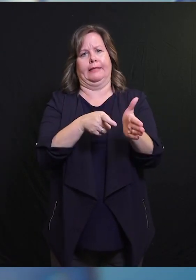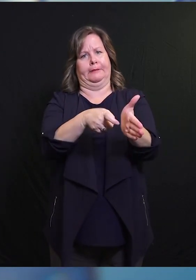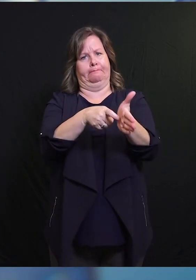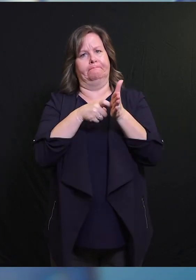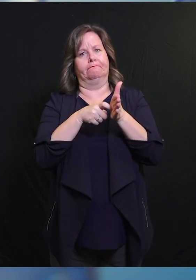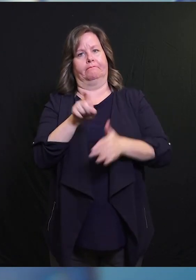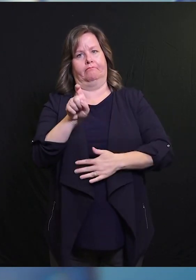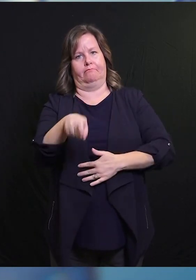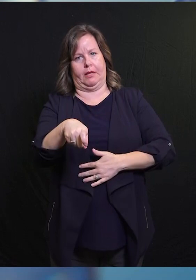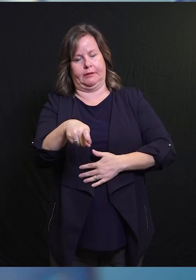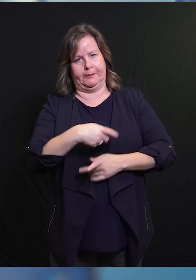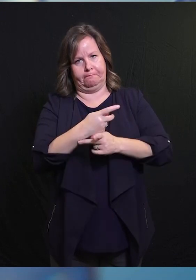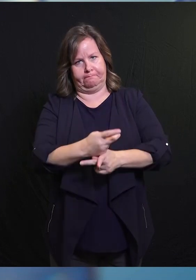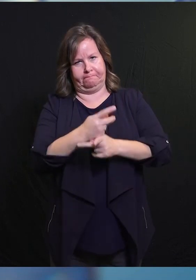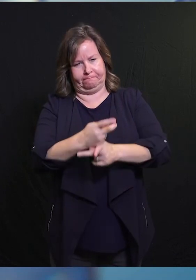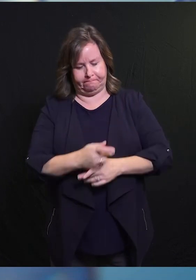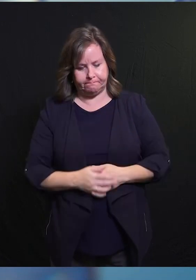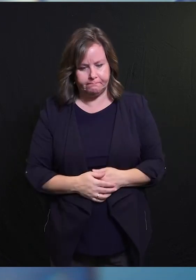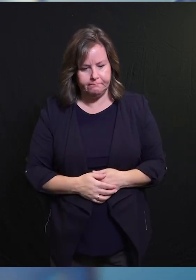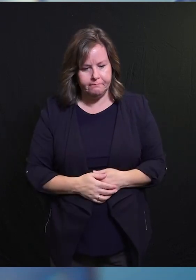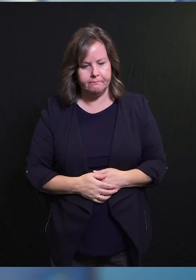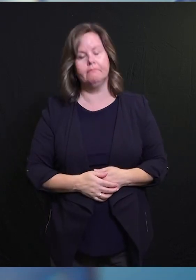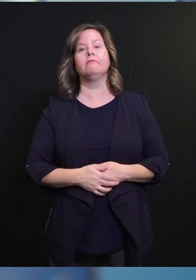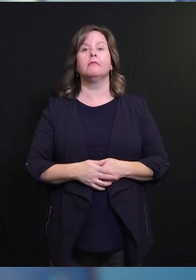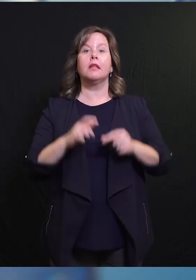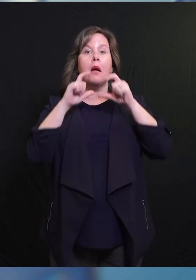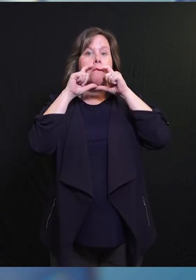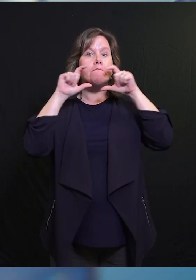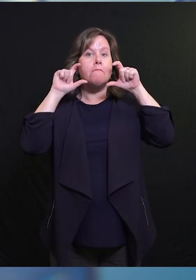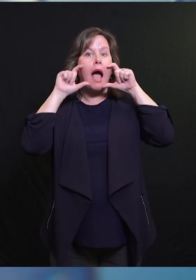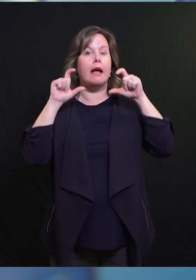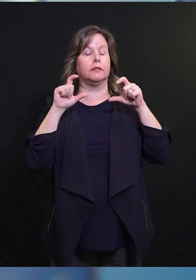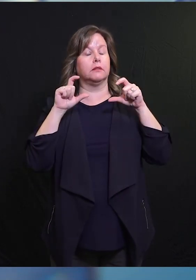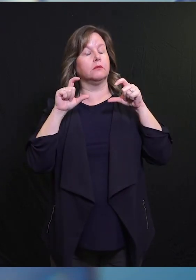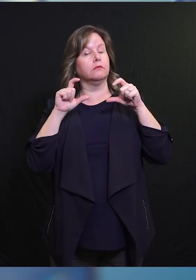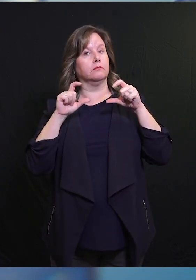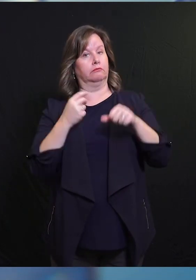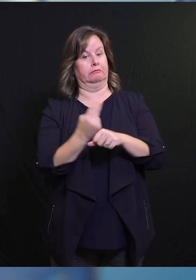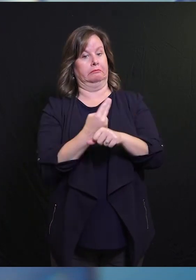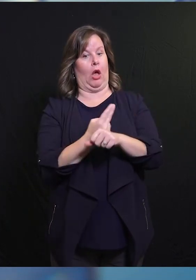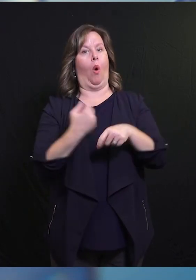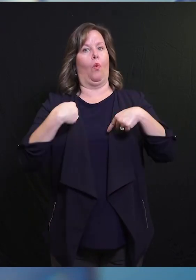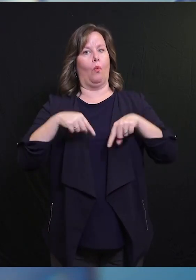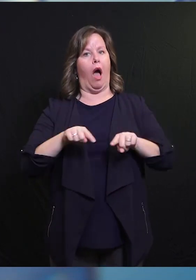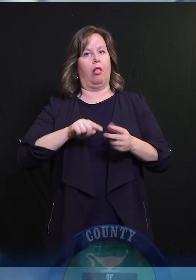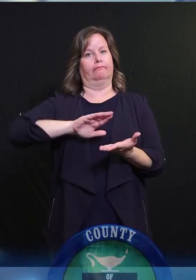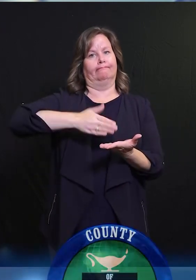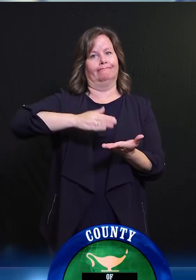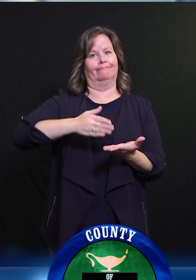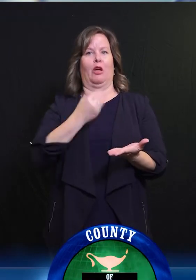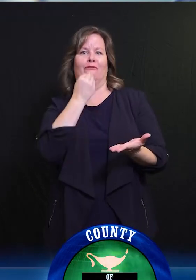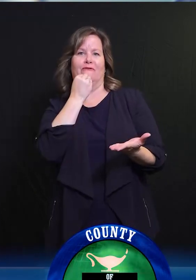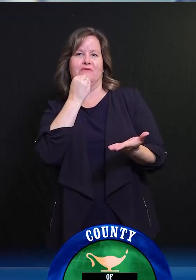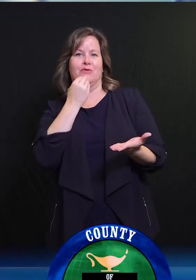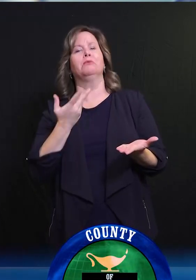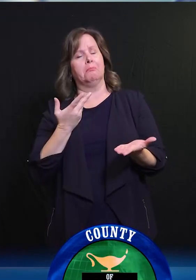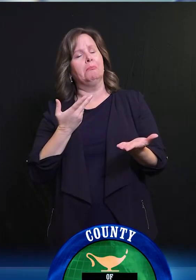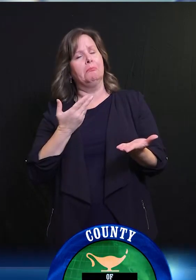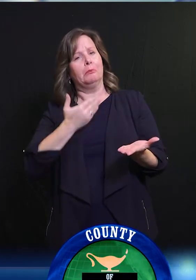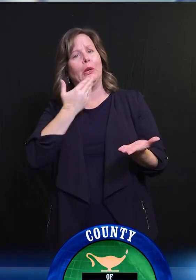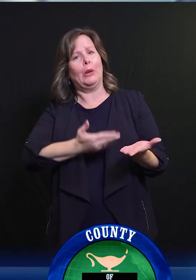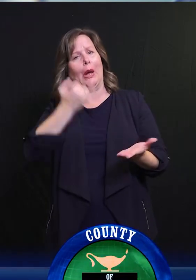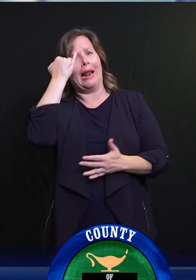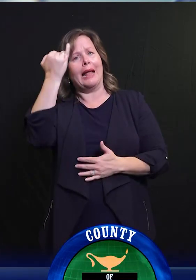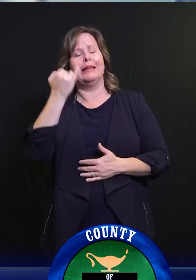other precautions as well. Wearing a mask while you're preparing the food is a good idea. As we talk, we are